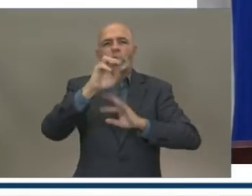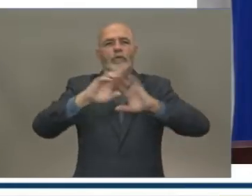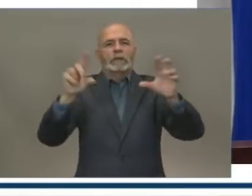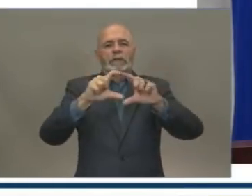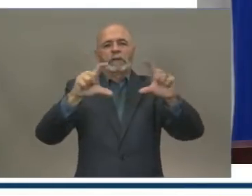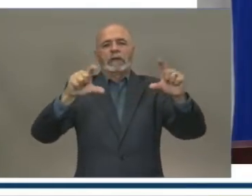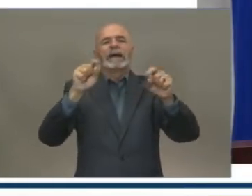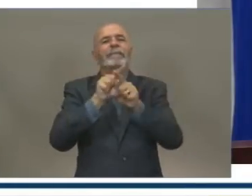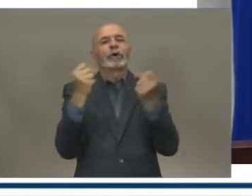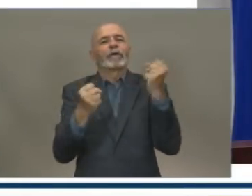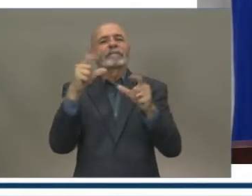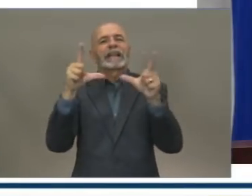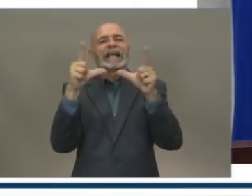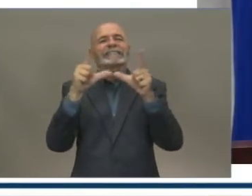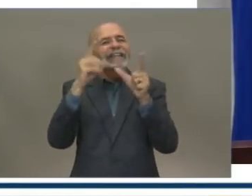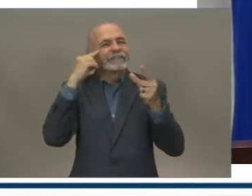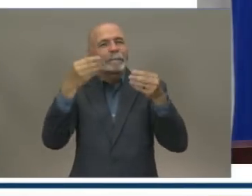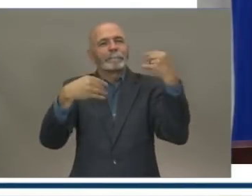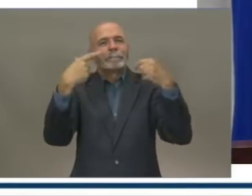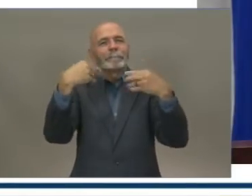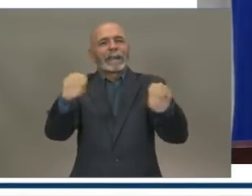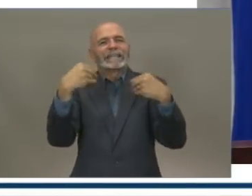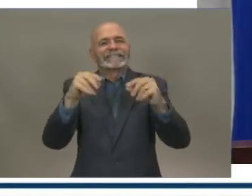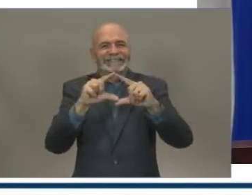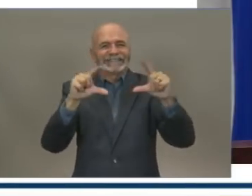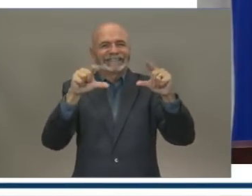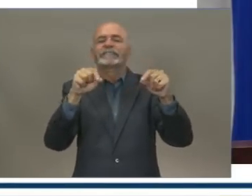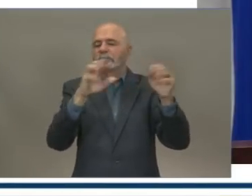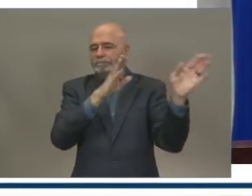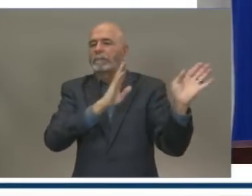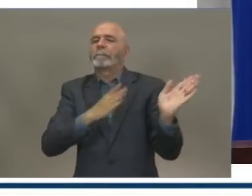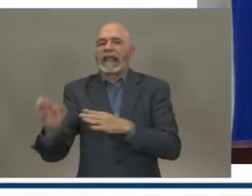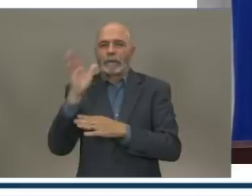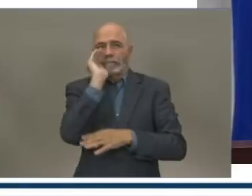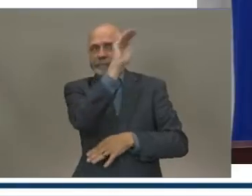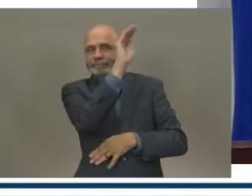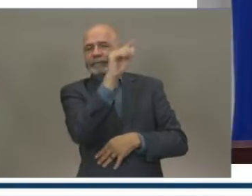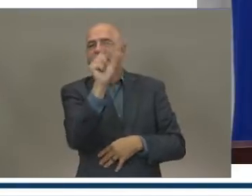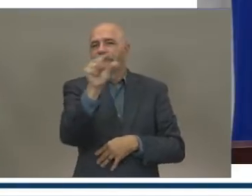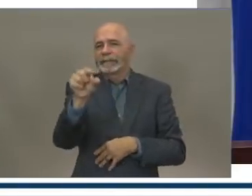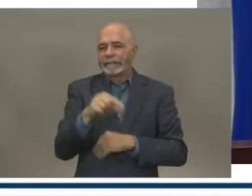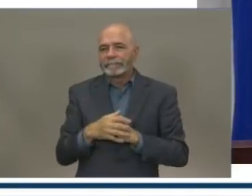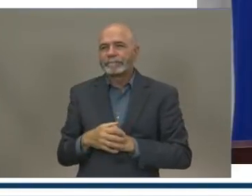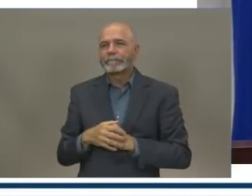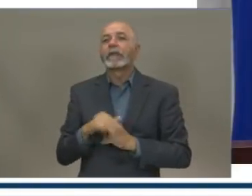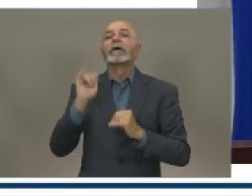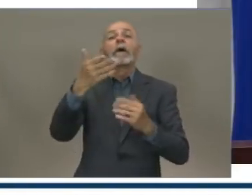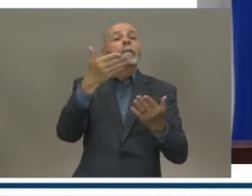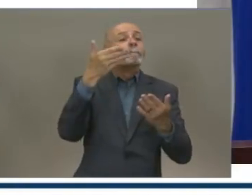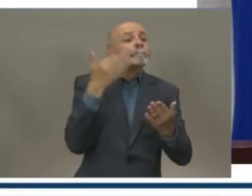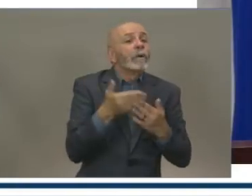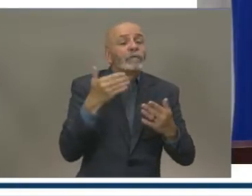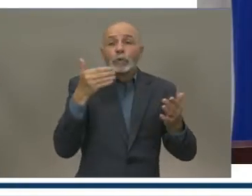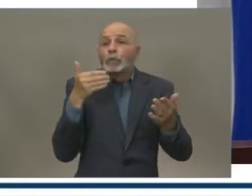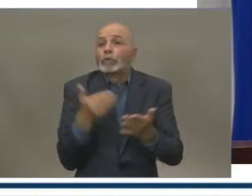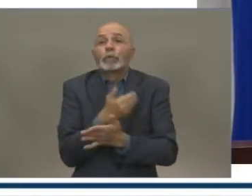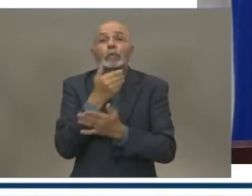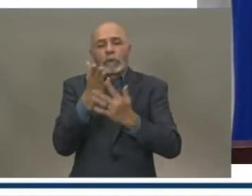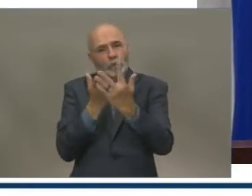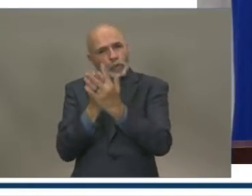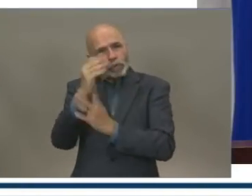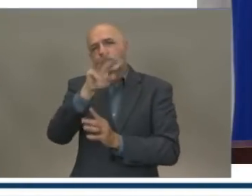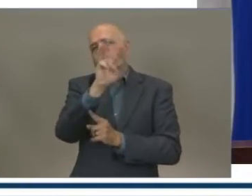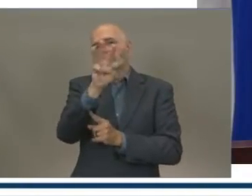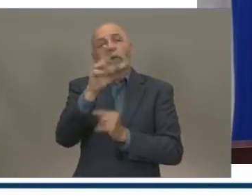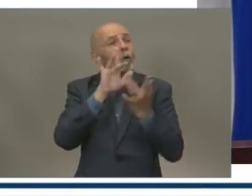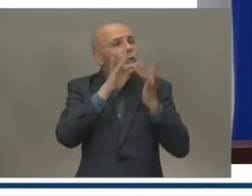easier to have around. People can get the new version of Nova Scotia's proof of vaccination on our website. All